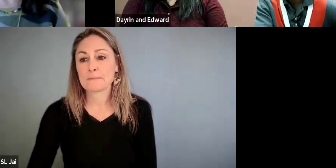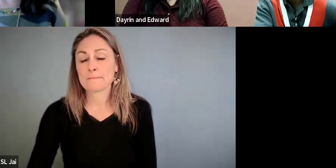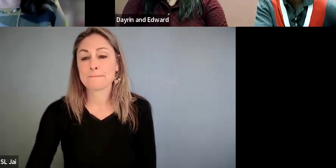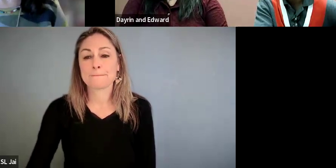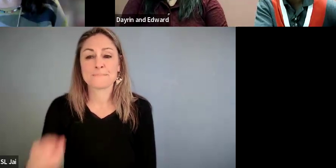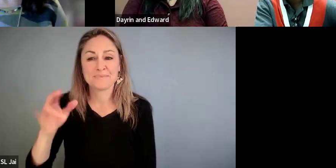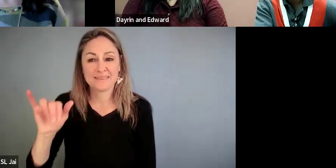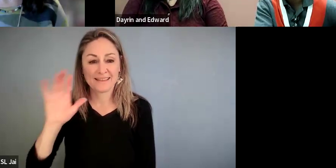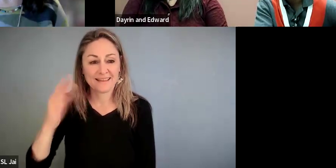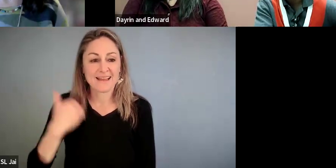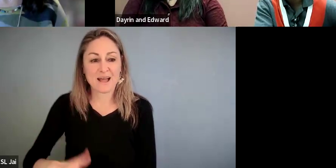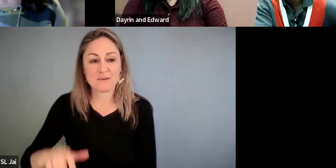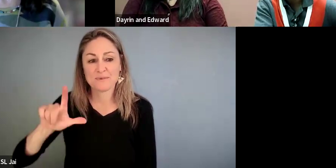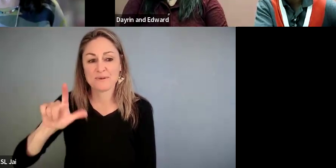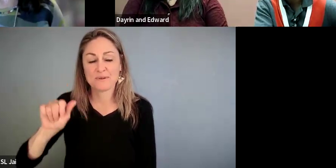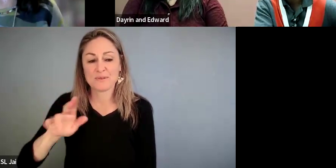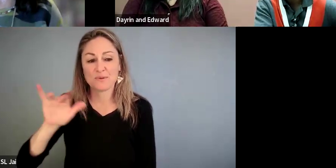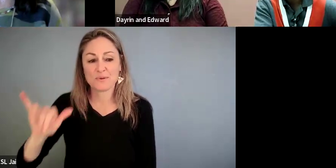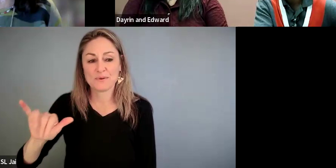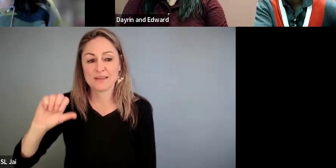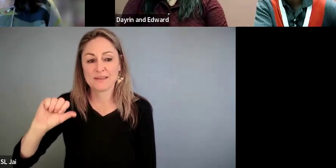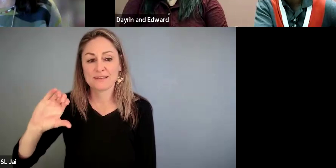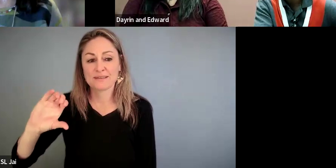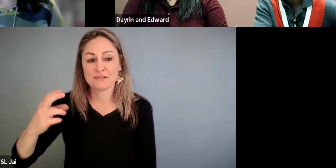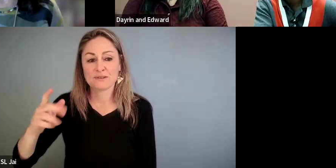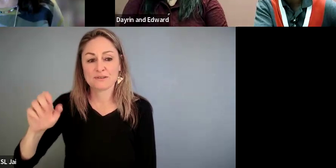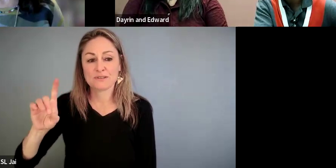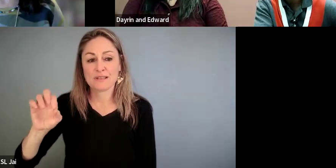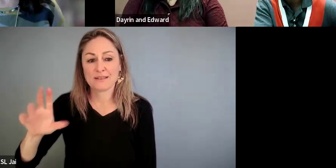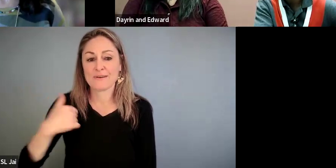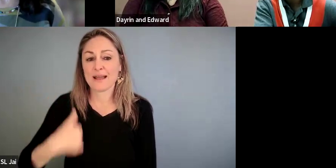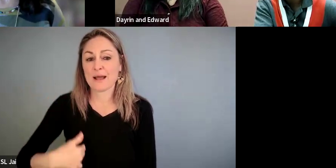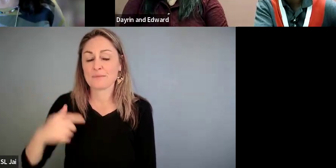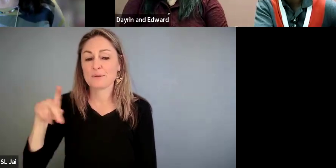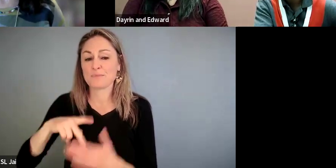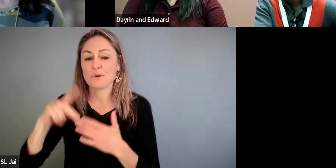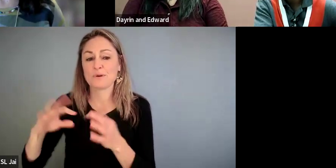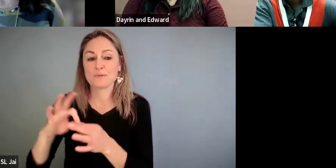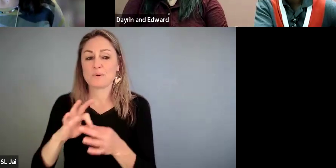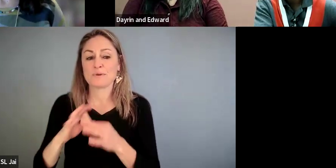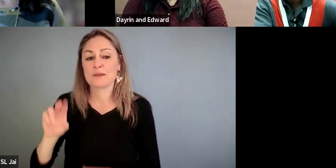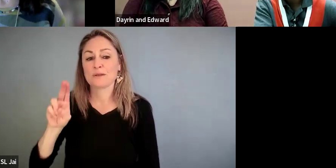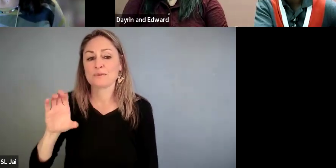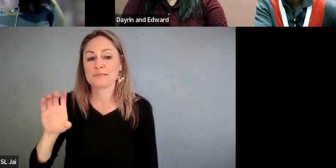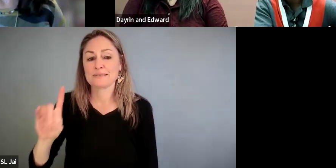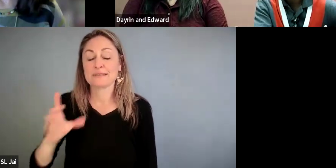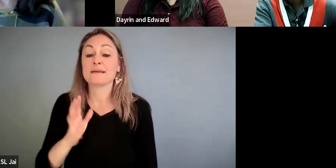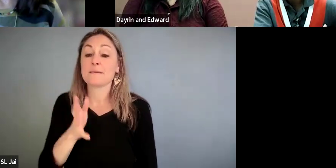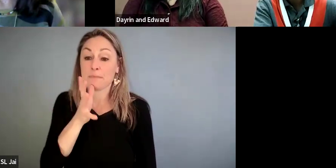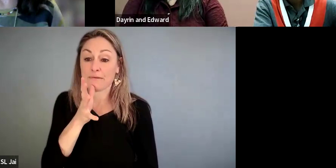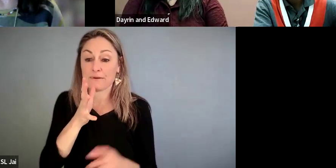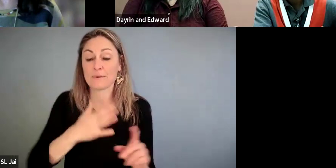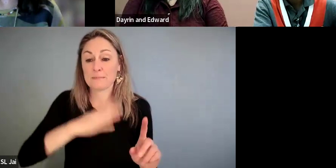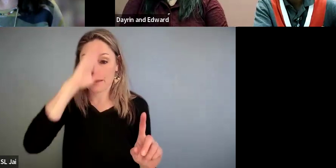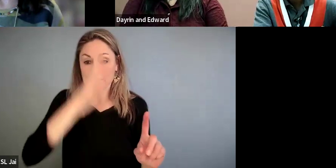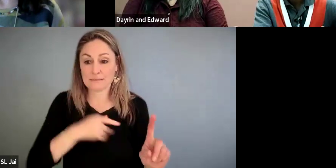I'm Lori Scheidler, and I'm program coordinator here at the USUD and a mother of a son,